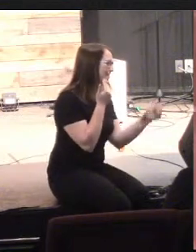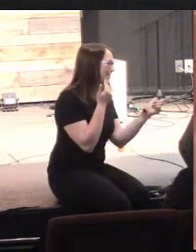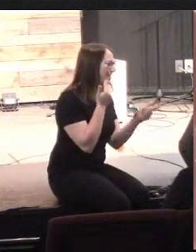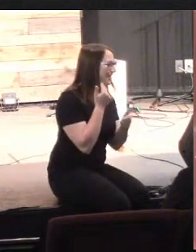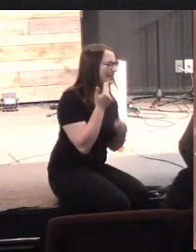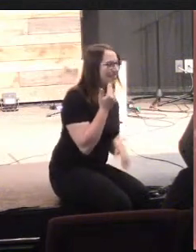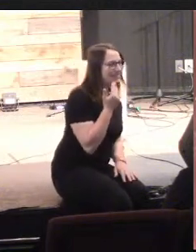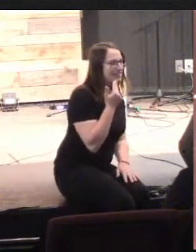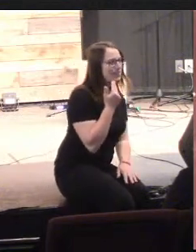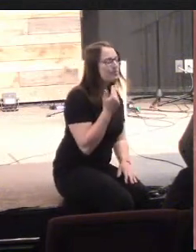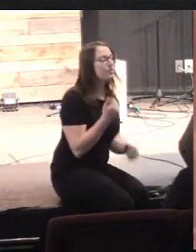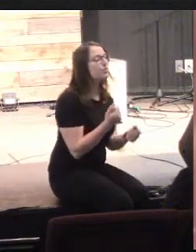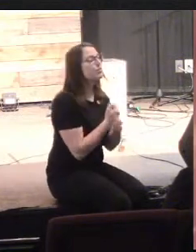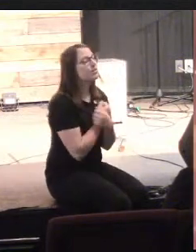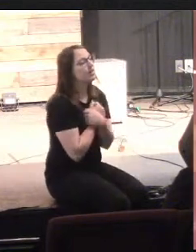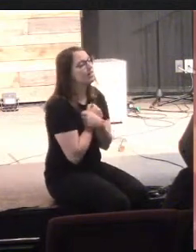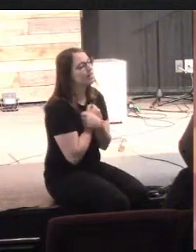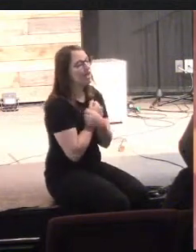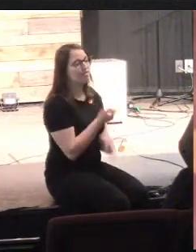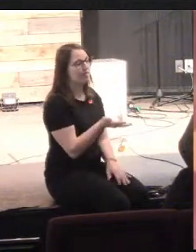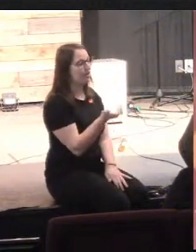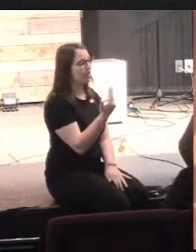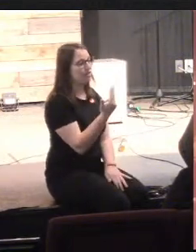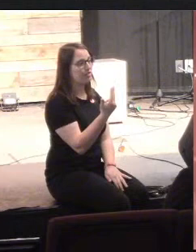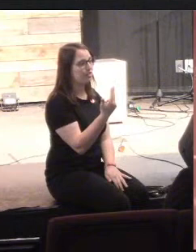But we love our three boys, and